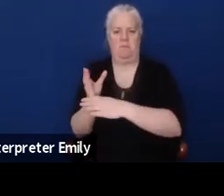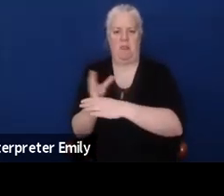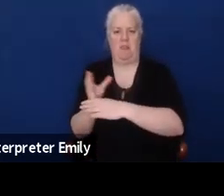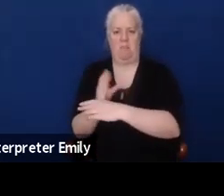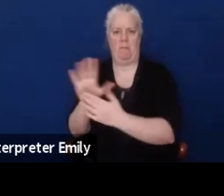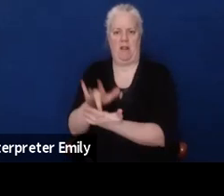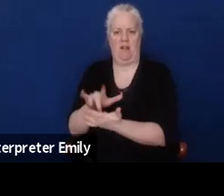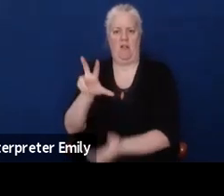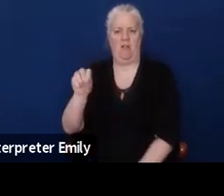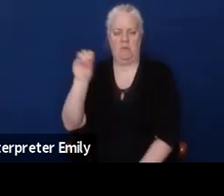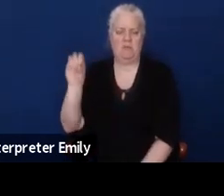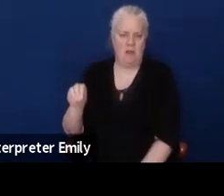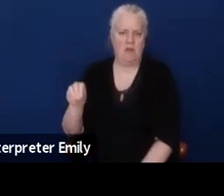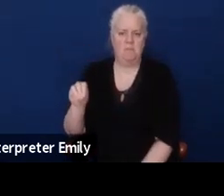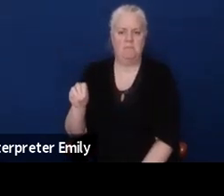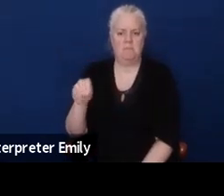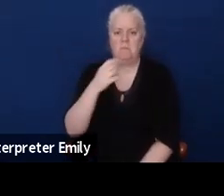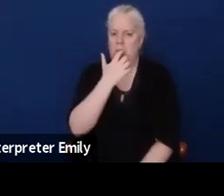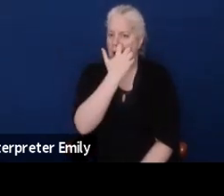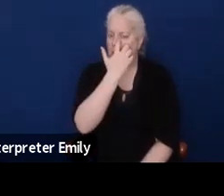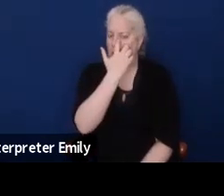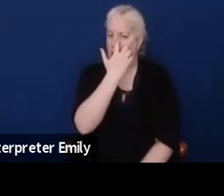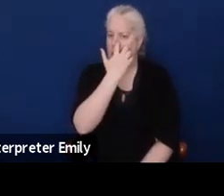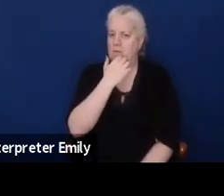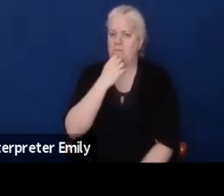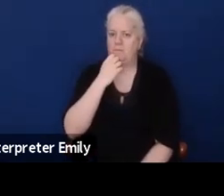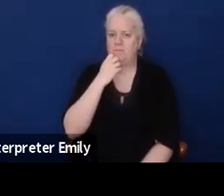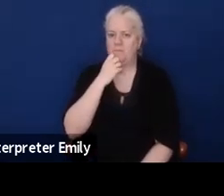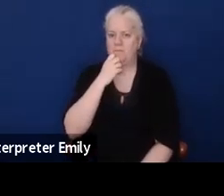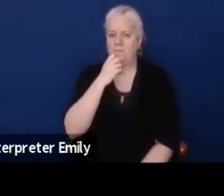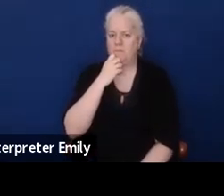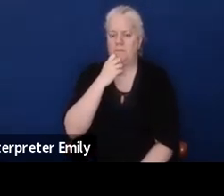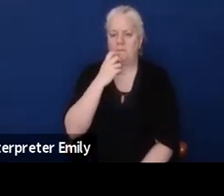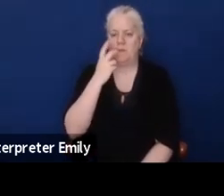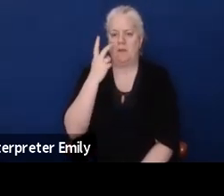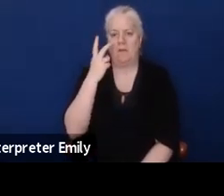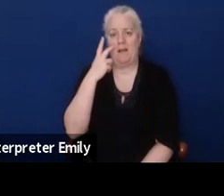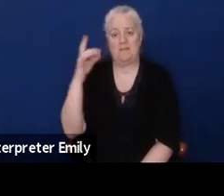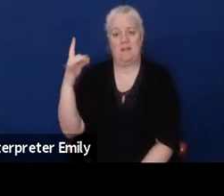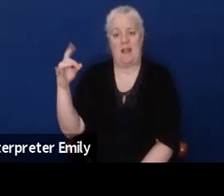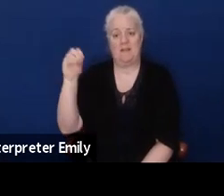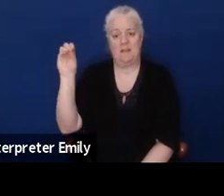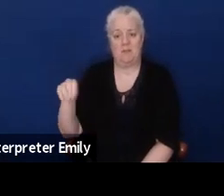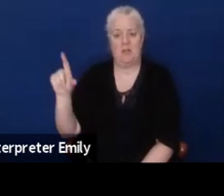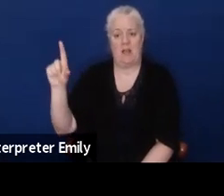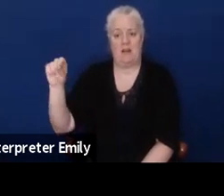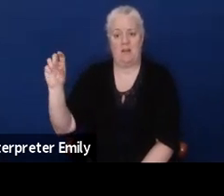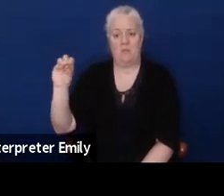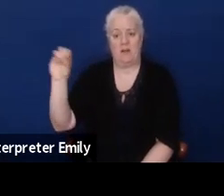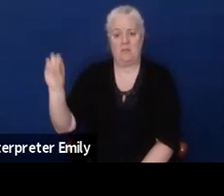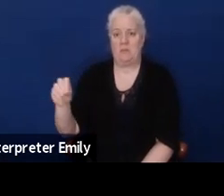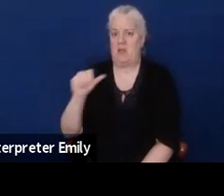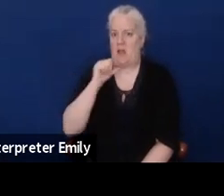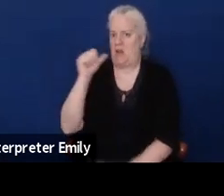comfortable, but there is like 18 and 22% that they're not at all comfortable. Thank